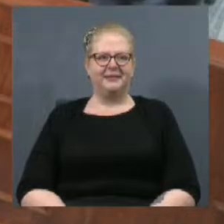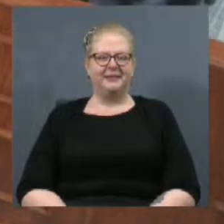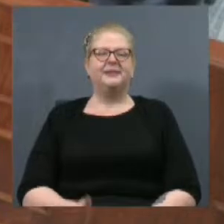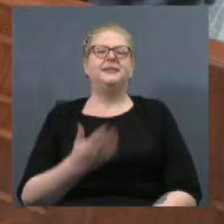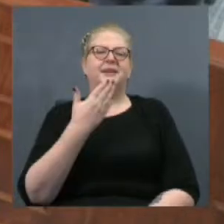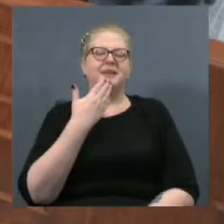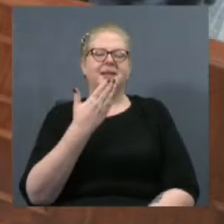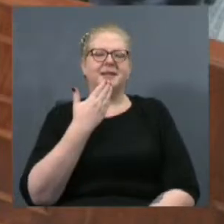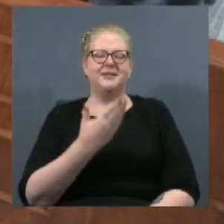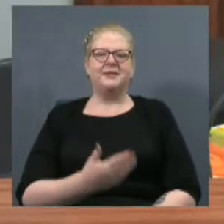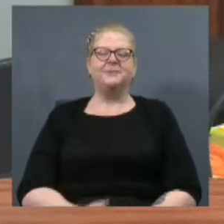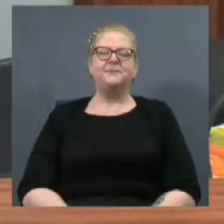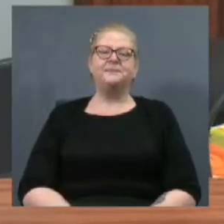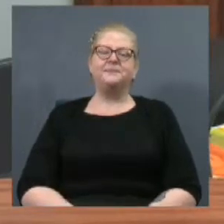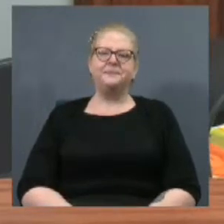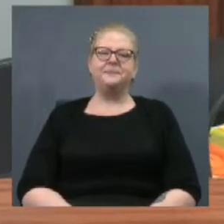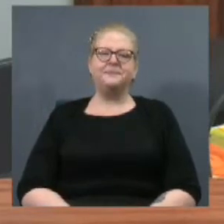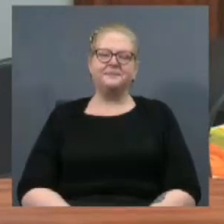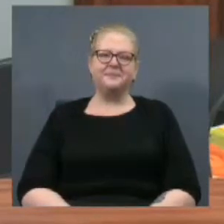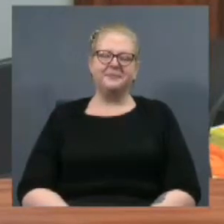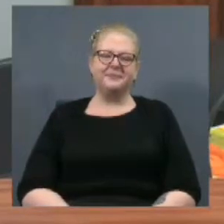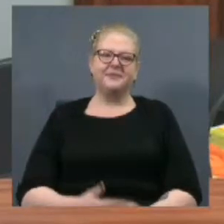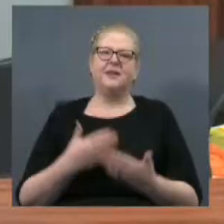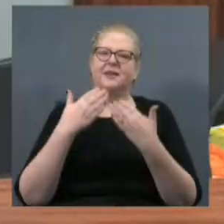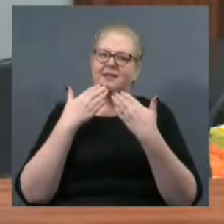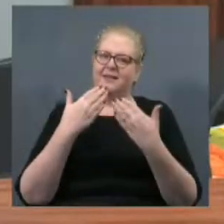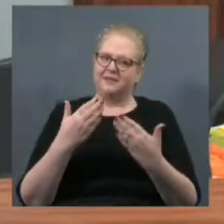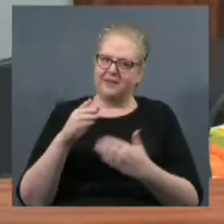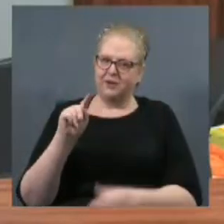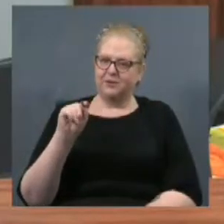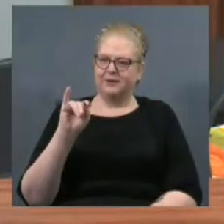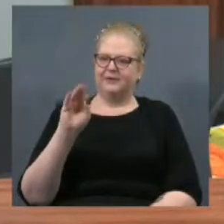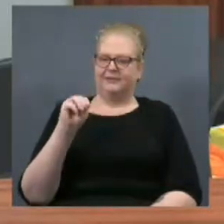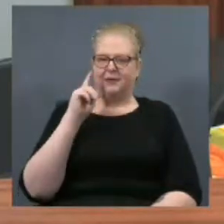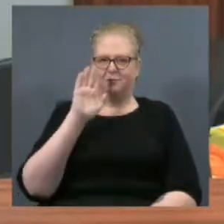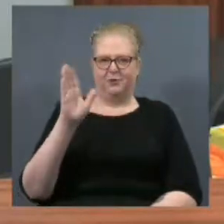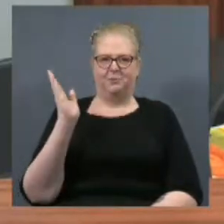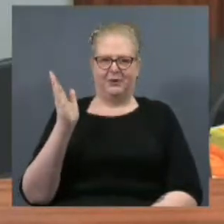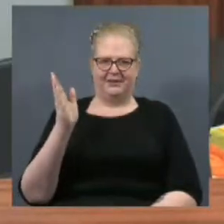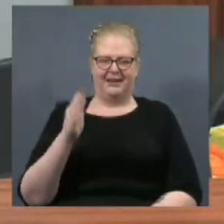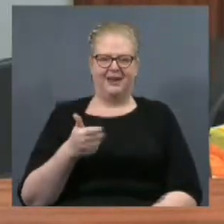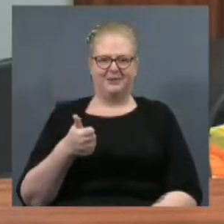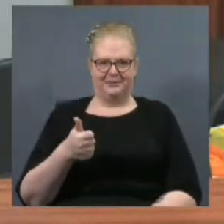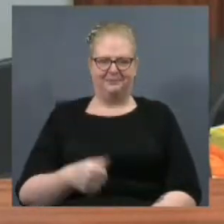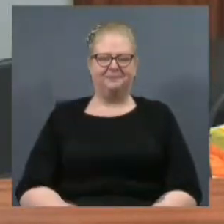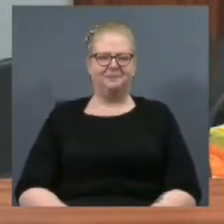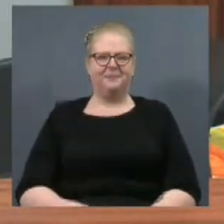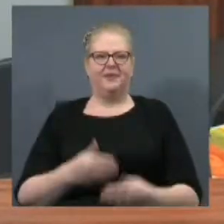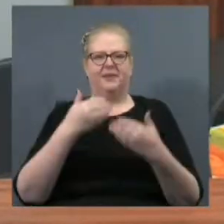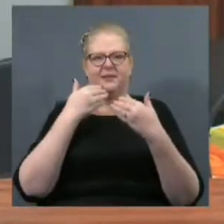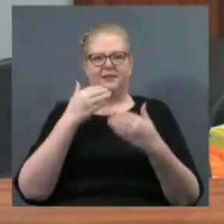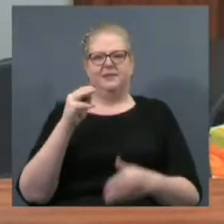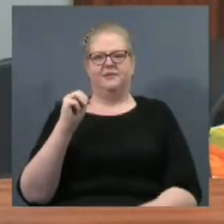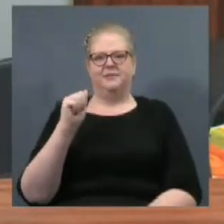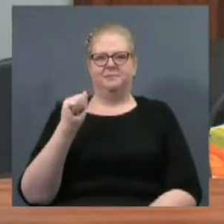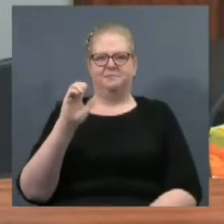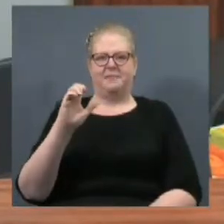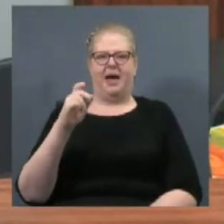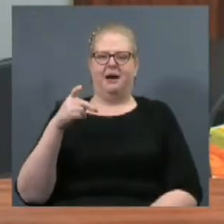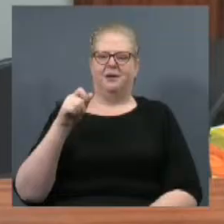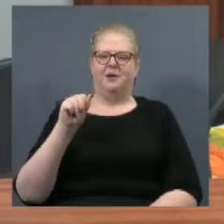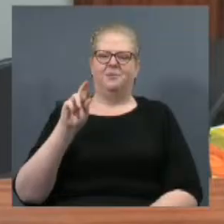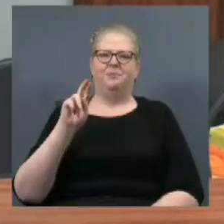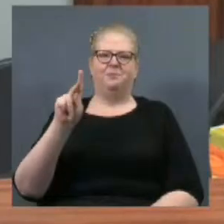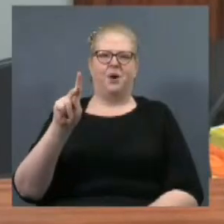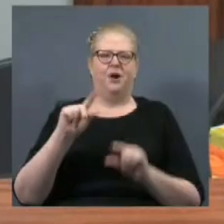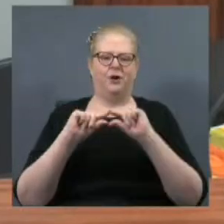Thank you, Mayor, and thank you, Tim, for this presentation. I want to publicly thank the Mac Park Group.